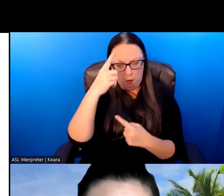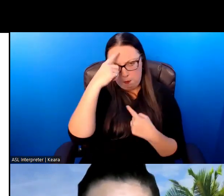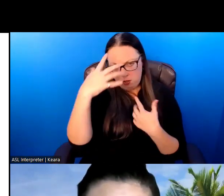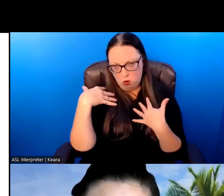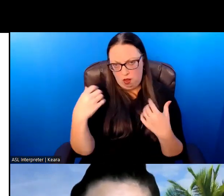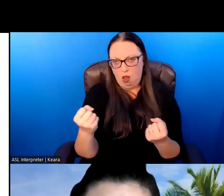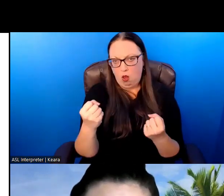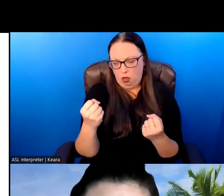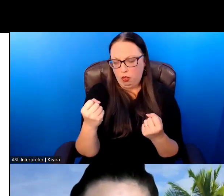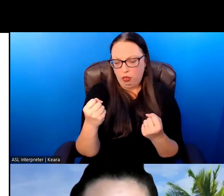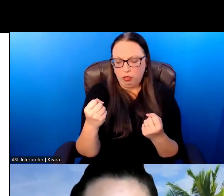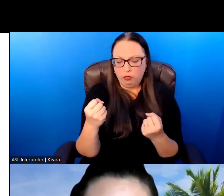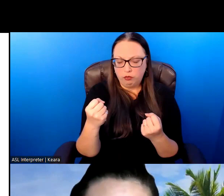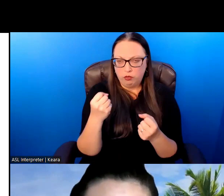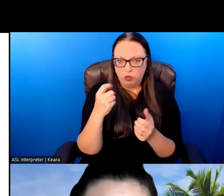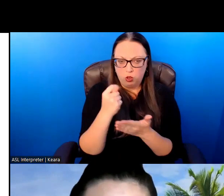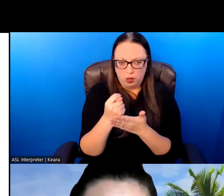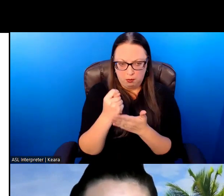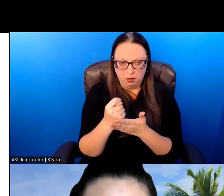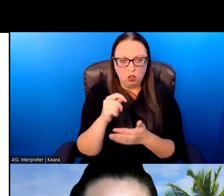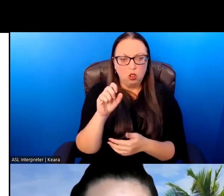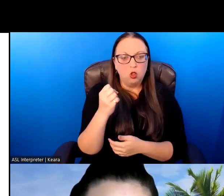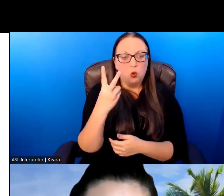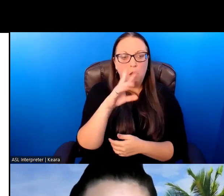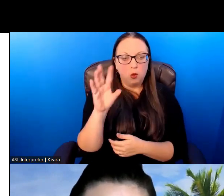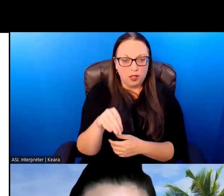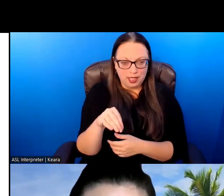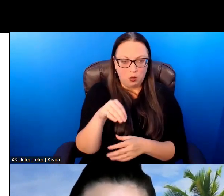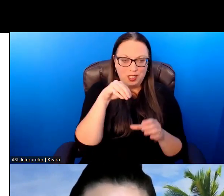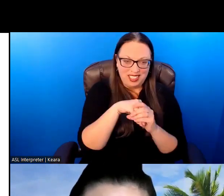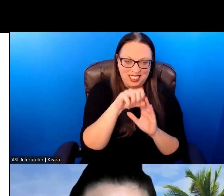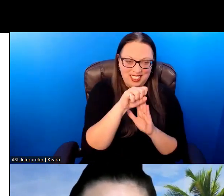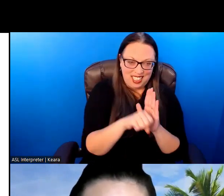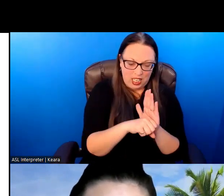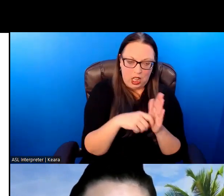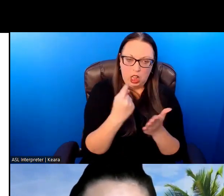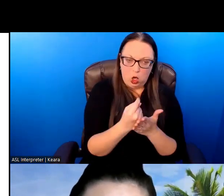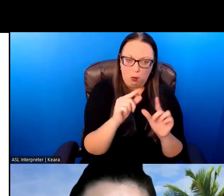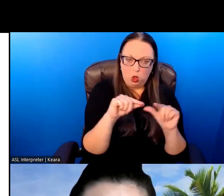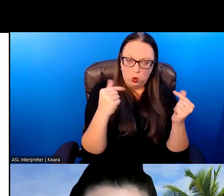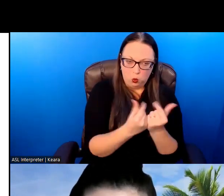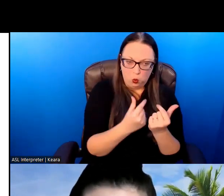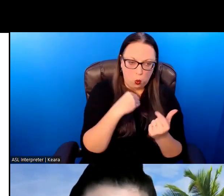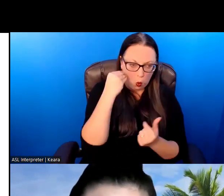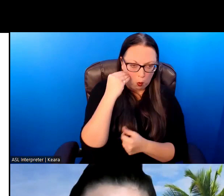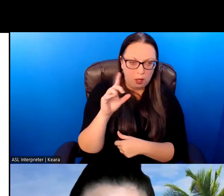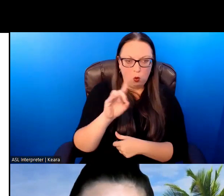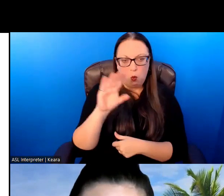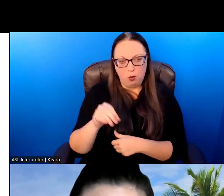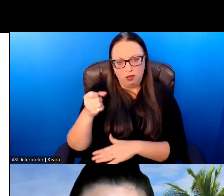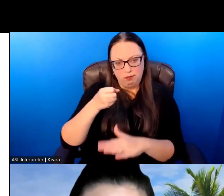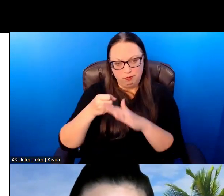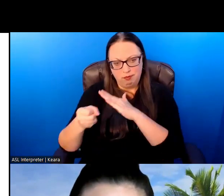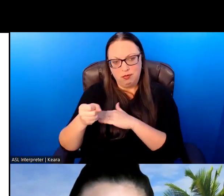12% of youth received in-state therapeutic group home, and 1% of youth received in-state acute hospitalization,